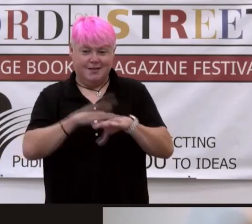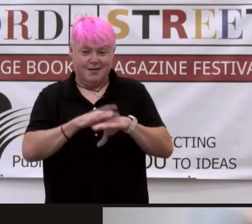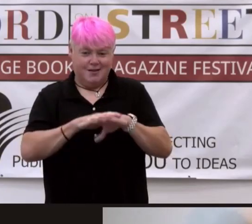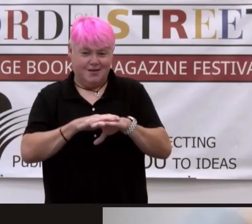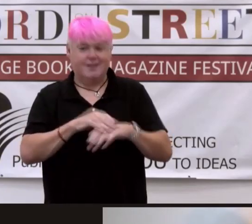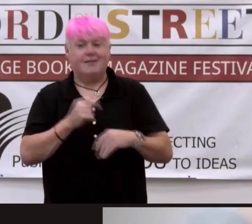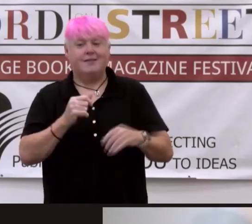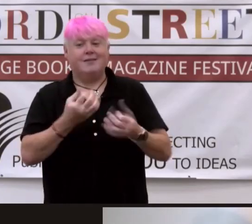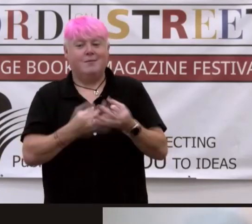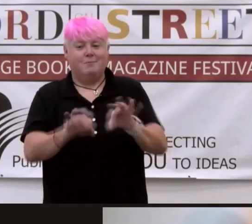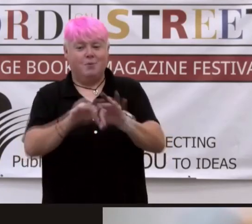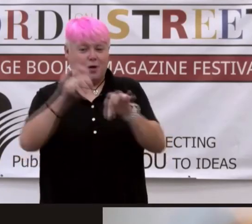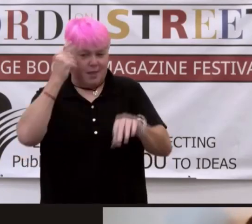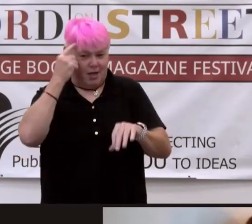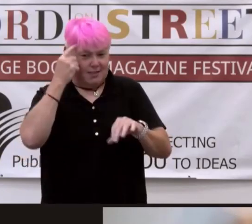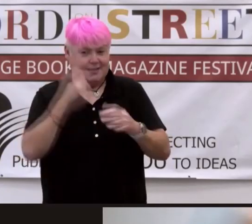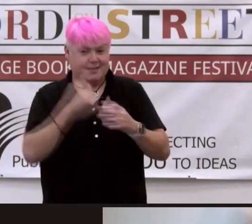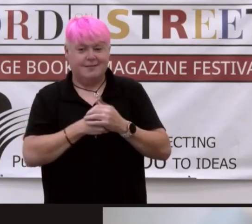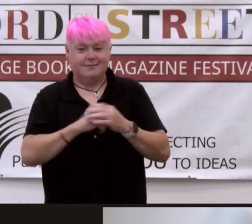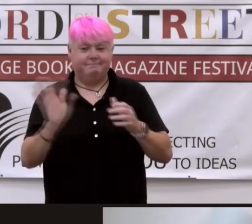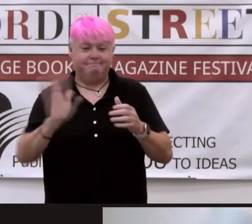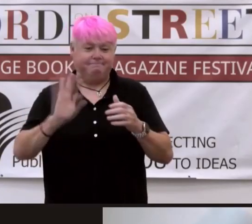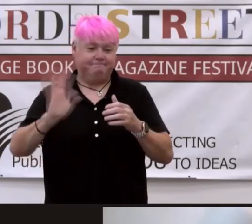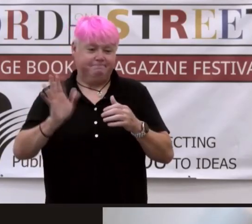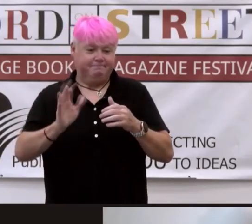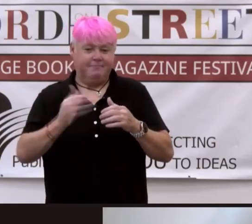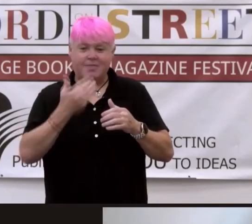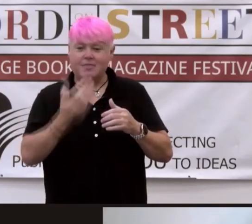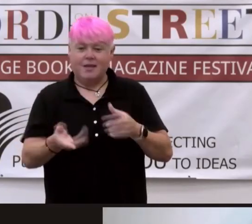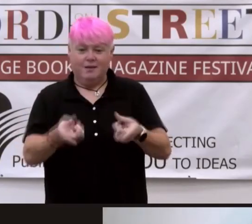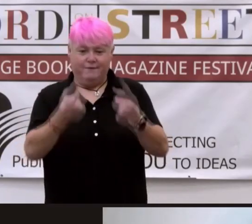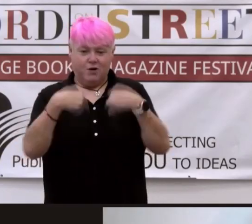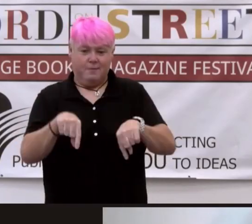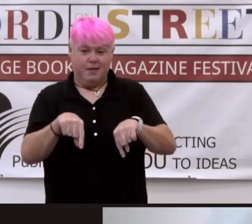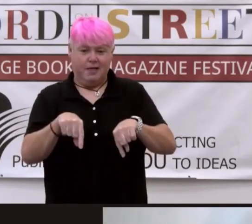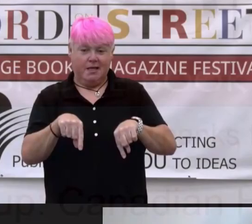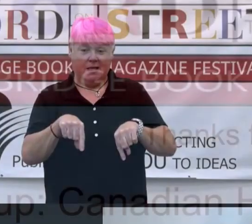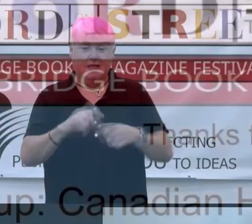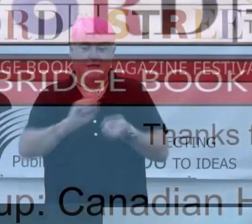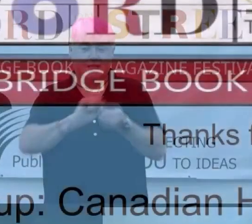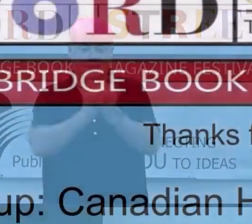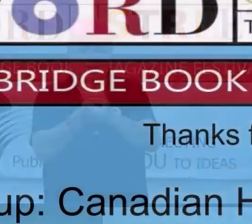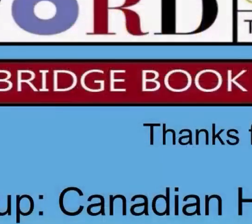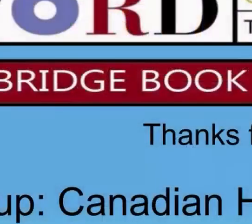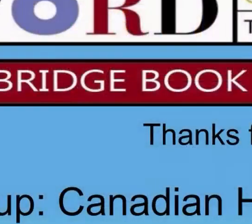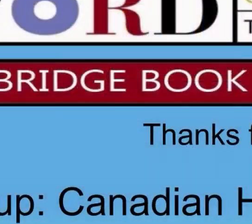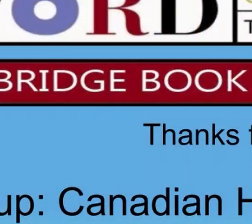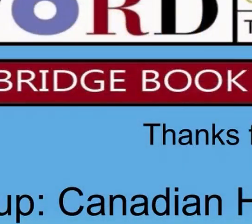All right. Bye, everybody. Thank you for coming, and tune in to the grown-up stuff tomorrow.